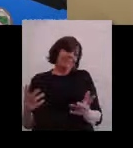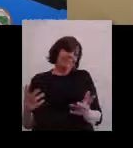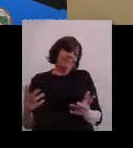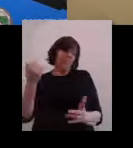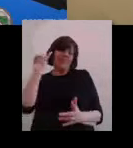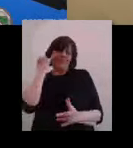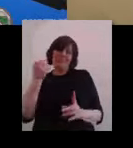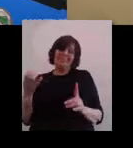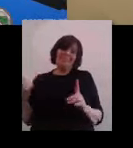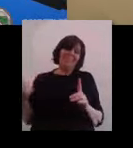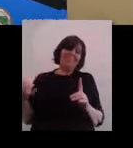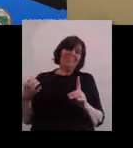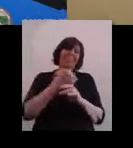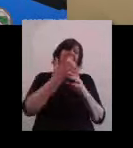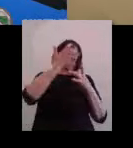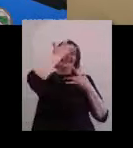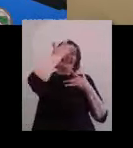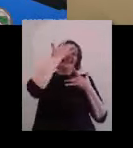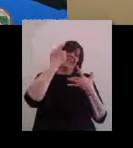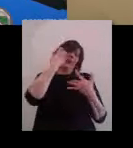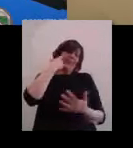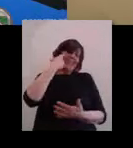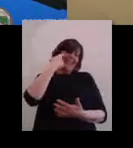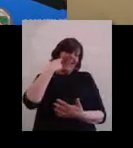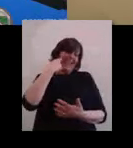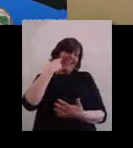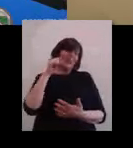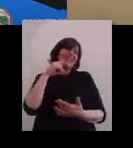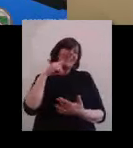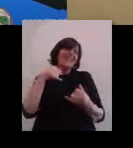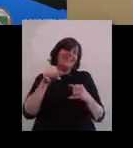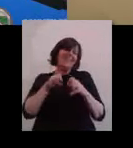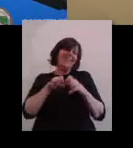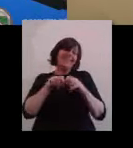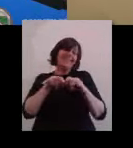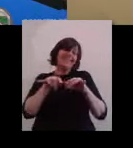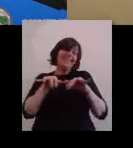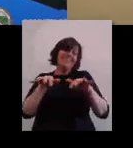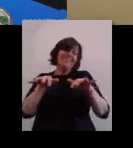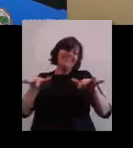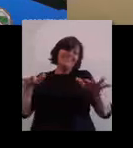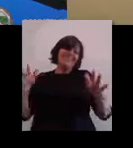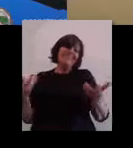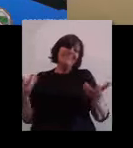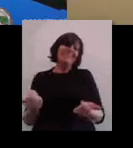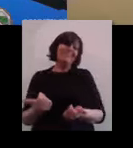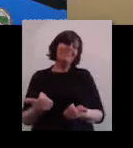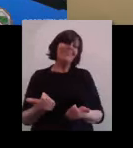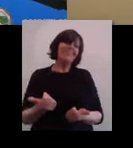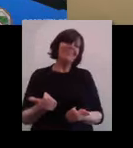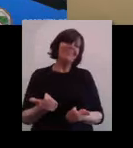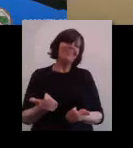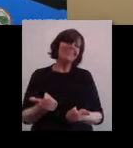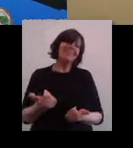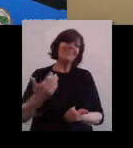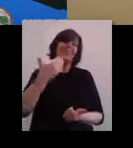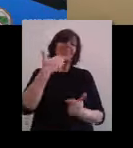coronavirus and COVID-19 recently. Some of them may have had it for a little longer, but others were just becoming ill. And a good example of that